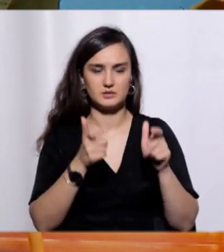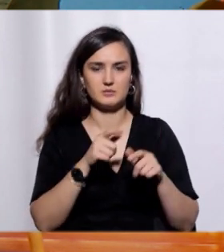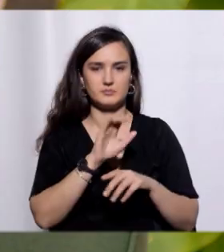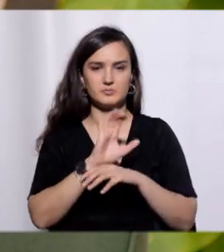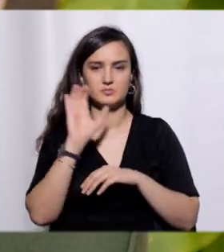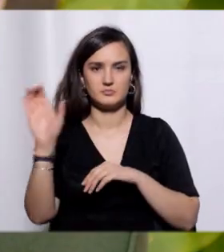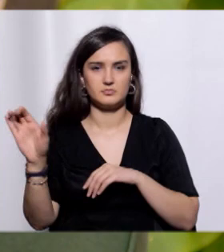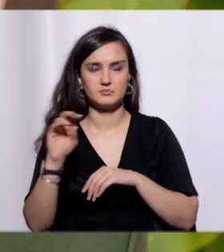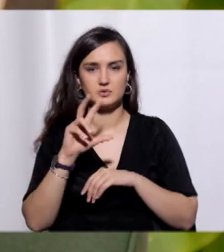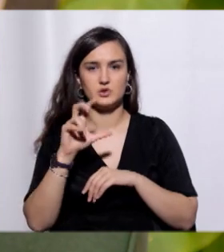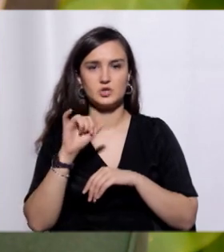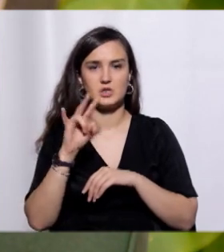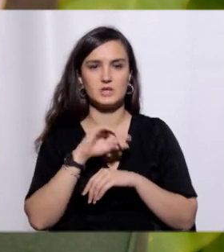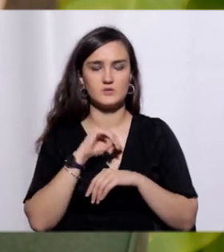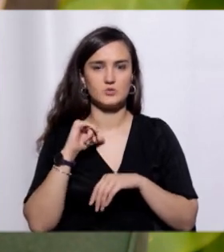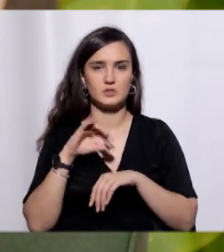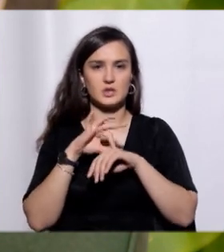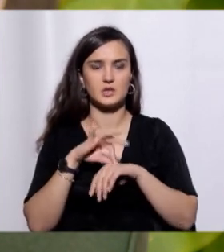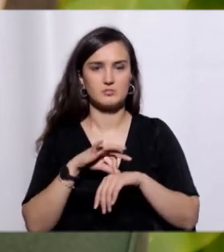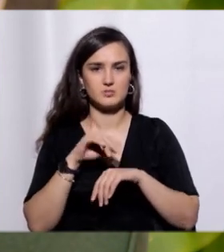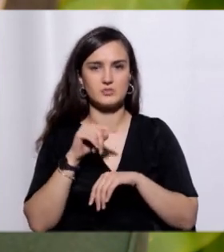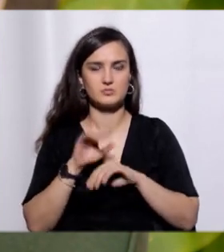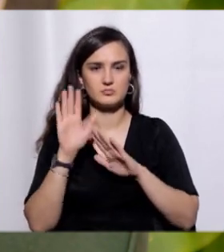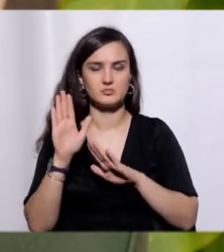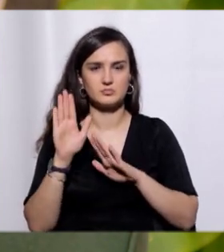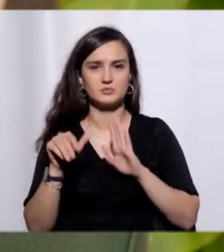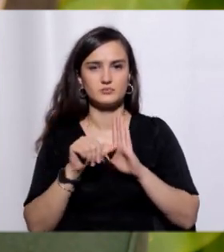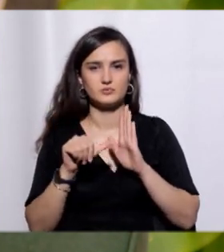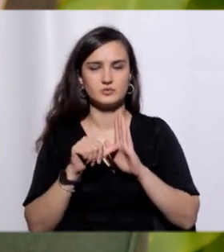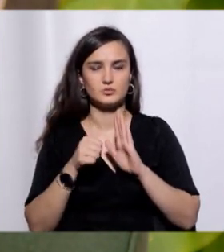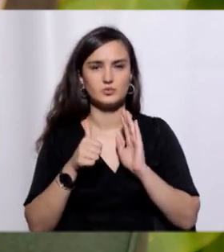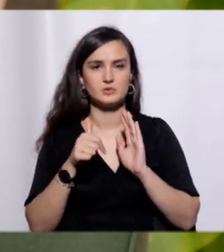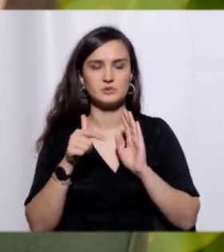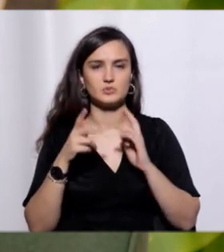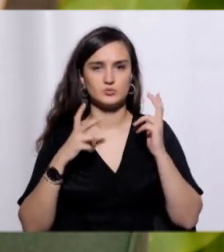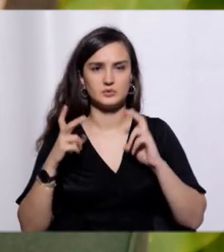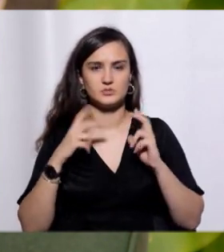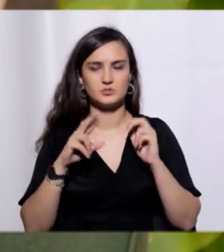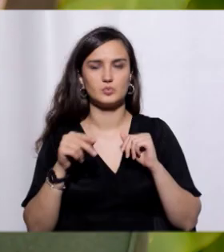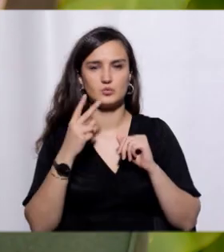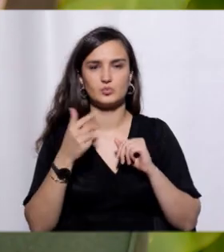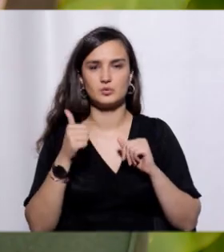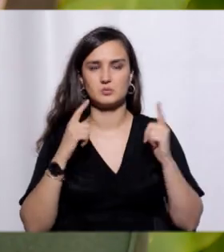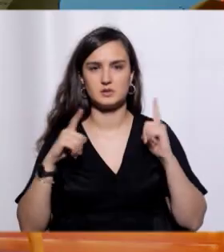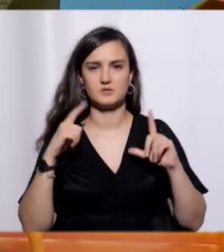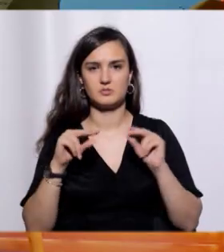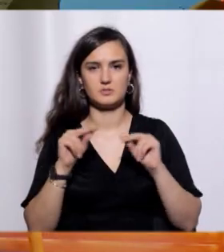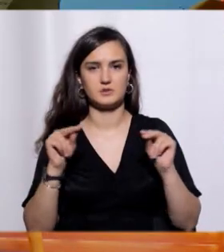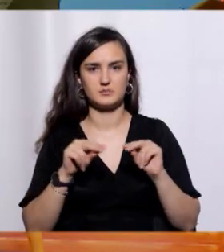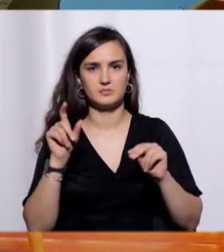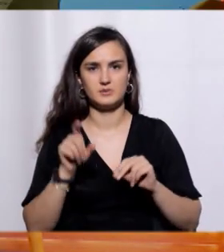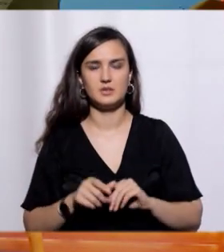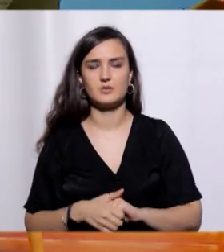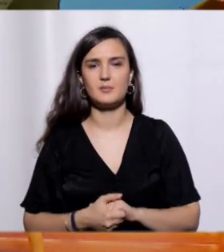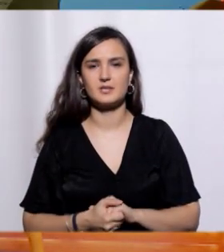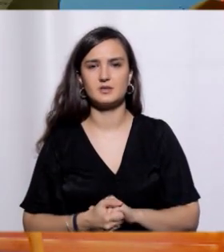this. And Jane spends 8 years at Lowood, 6 as a student and 2 as a teacher.